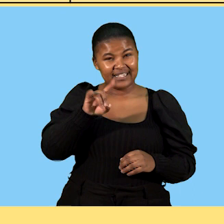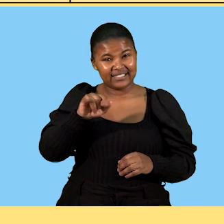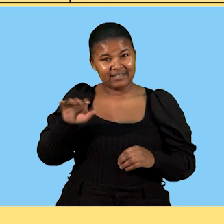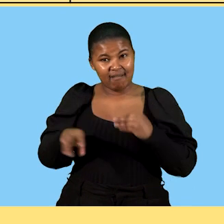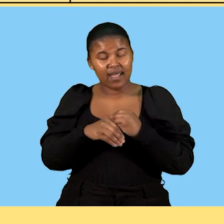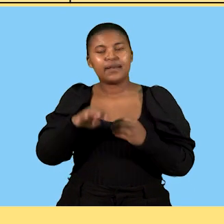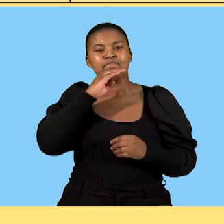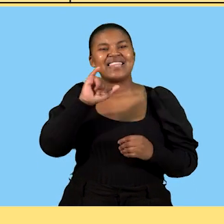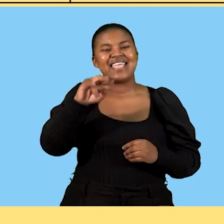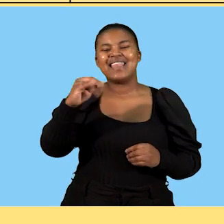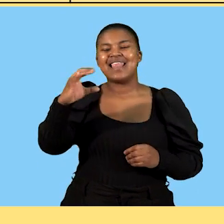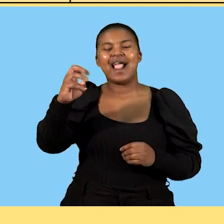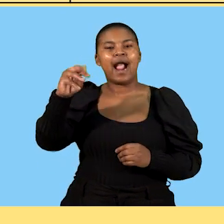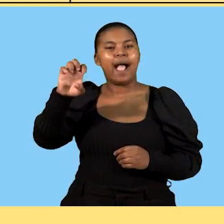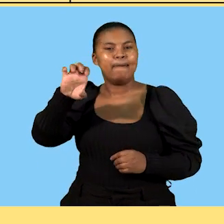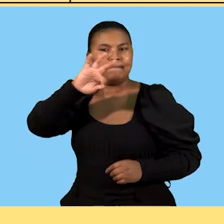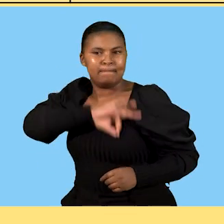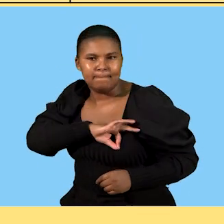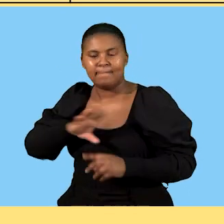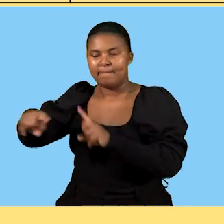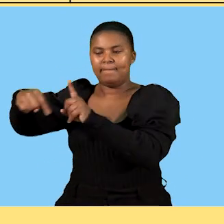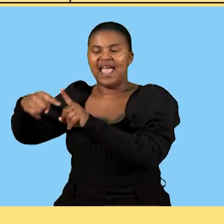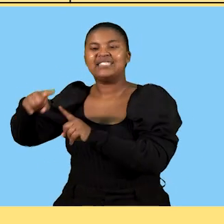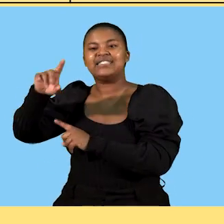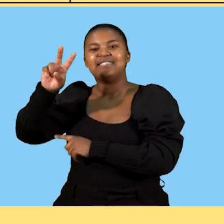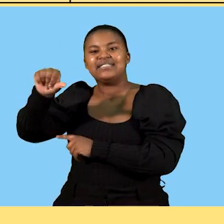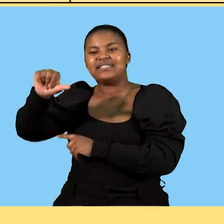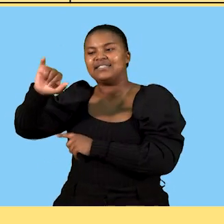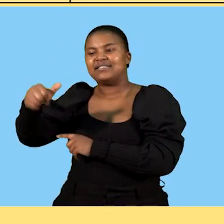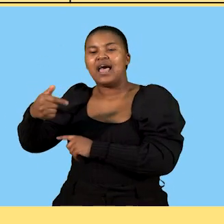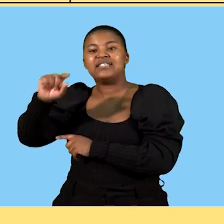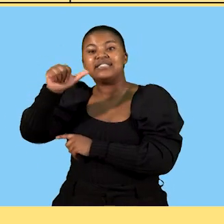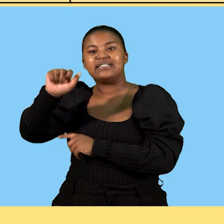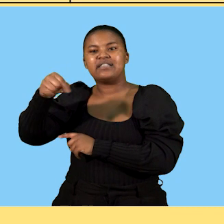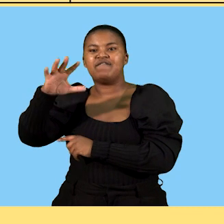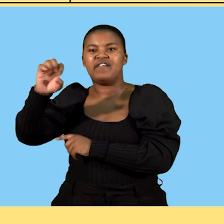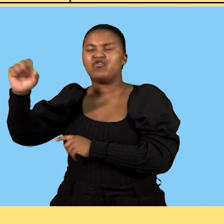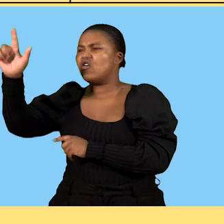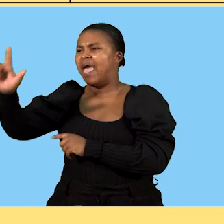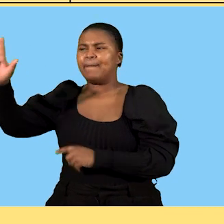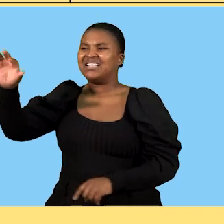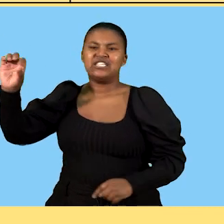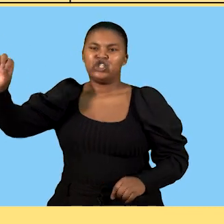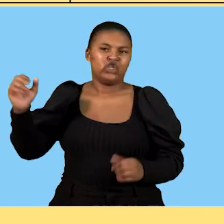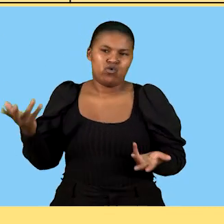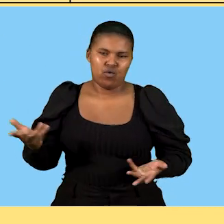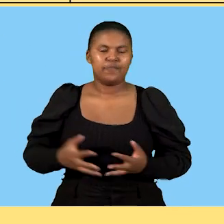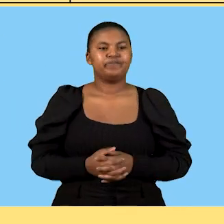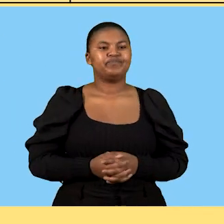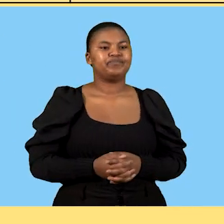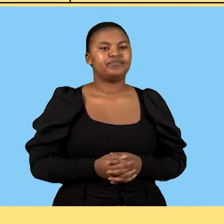income, my owner's equity will increase, plus 6.5. My liabilities, therefore, will become